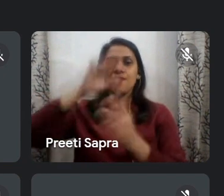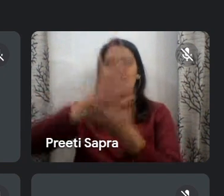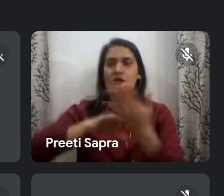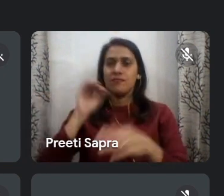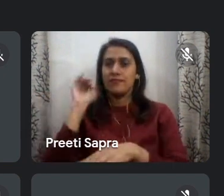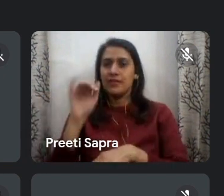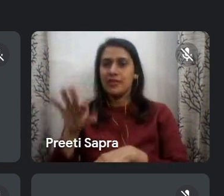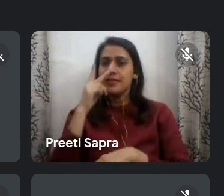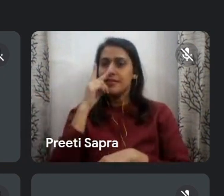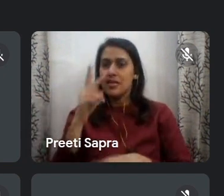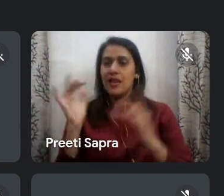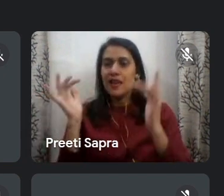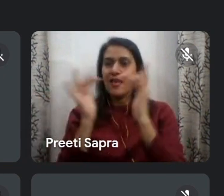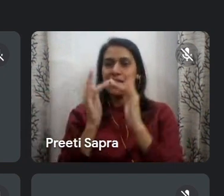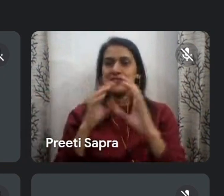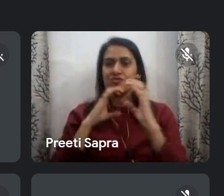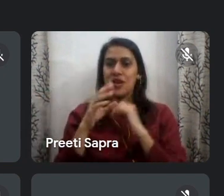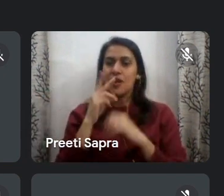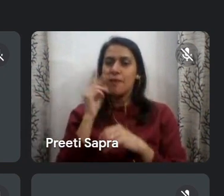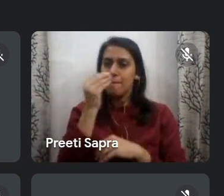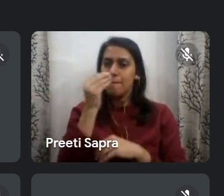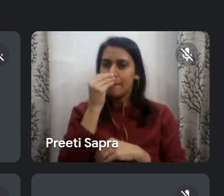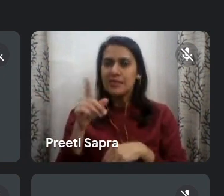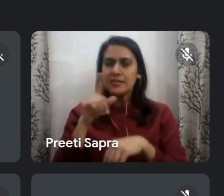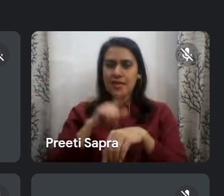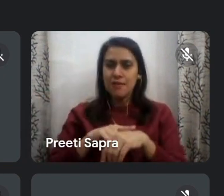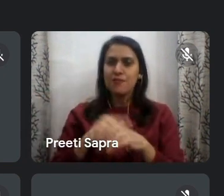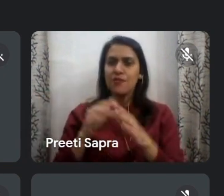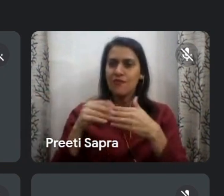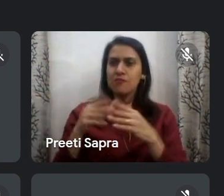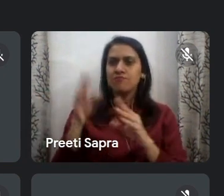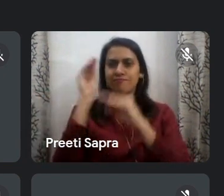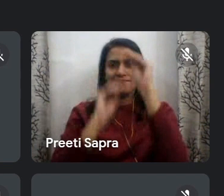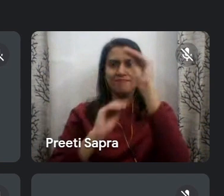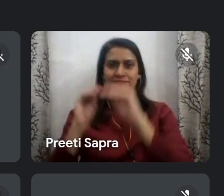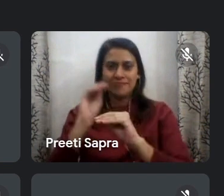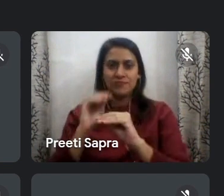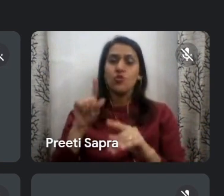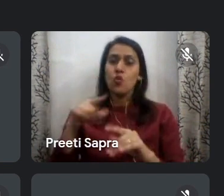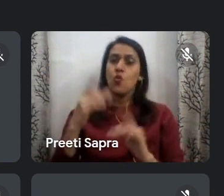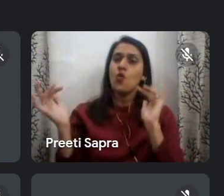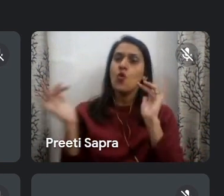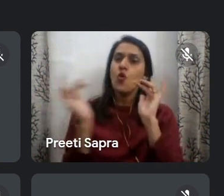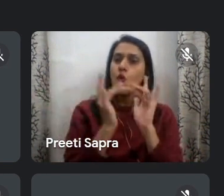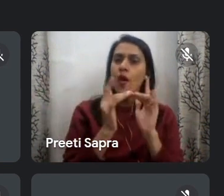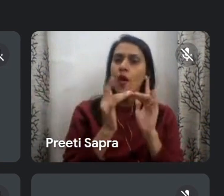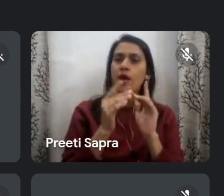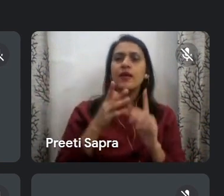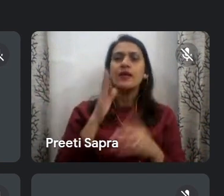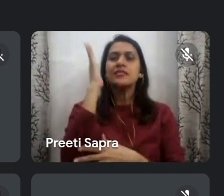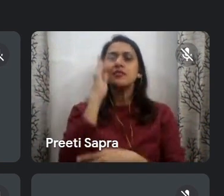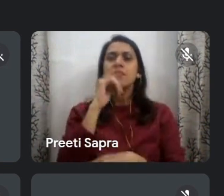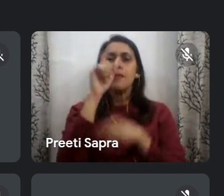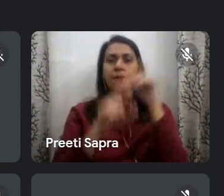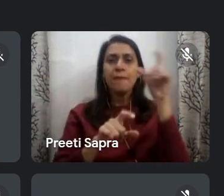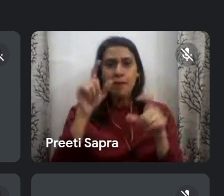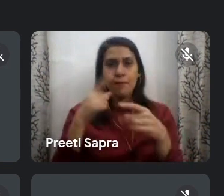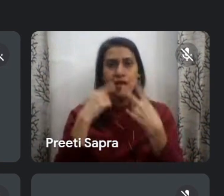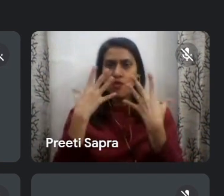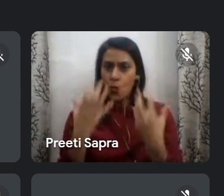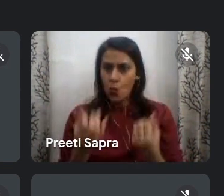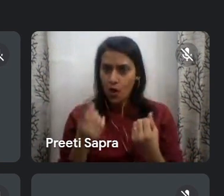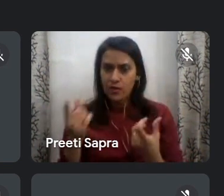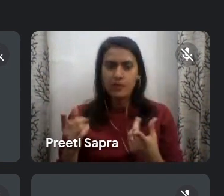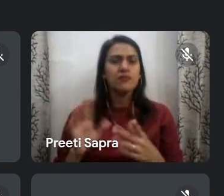to the feedback form. Please do take some time to fill that in. And you can also connect with our speakers as well. If you can mention that